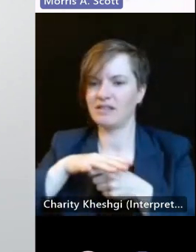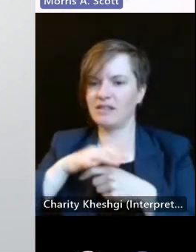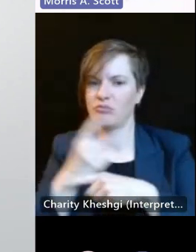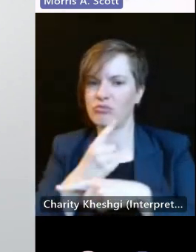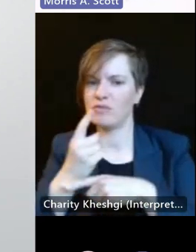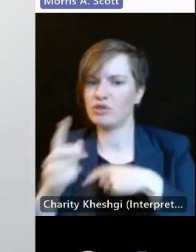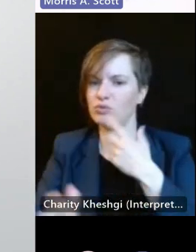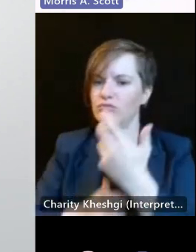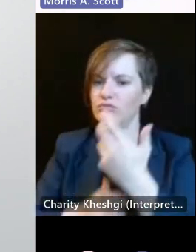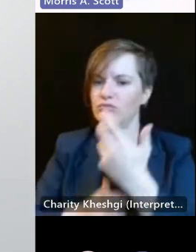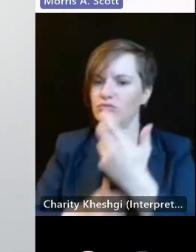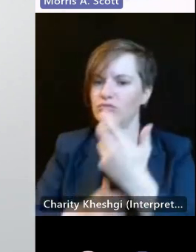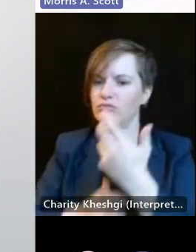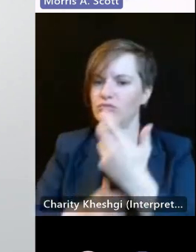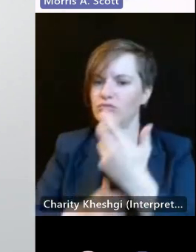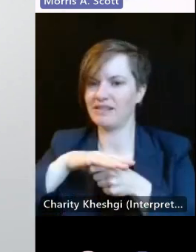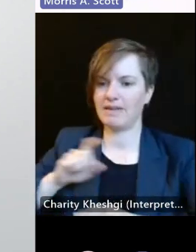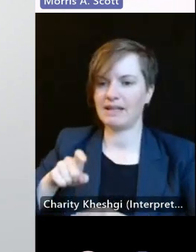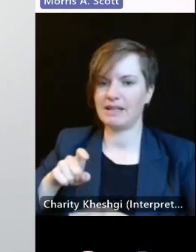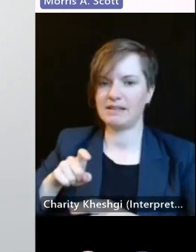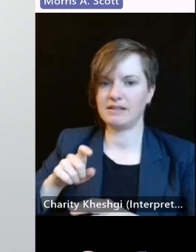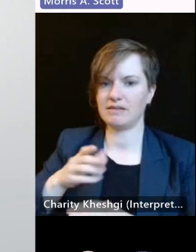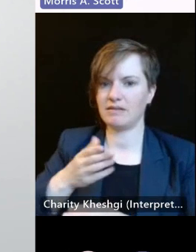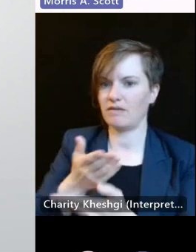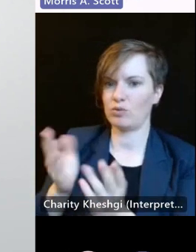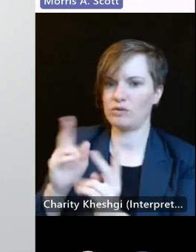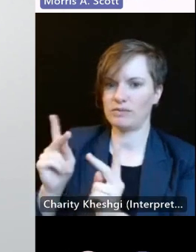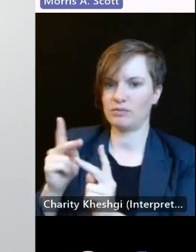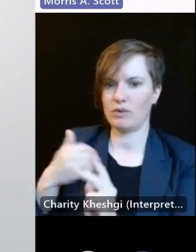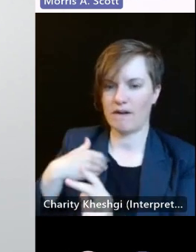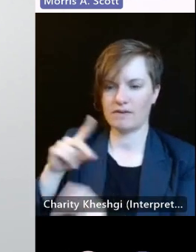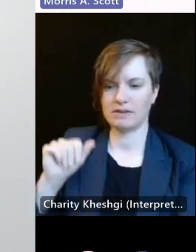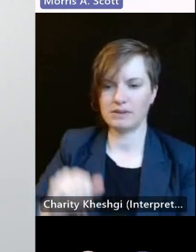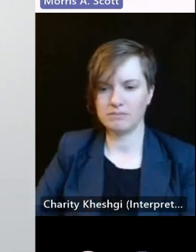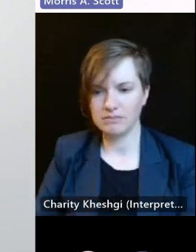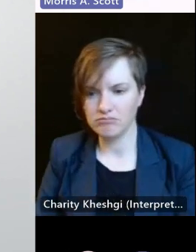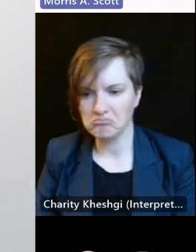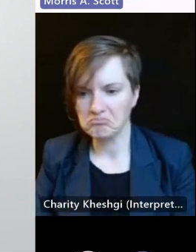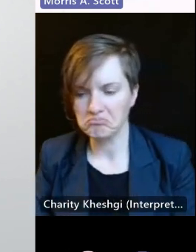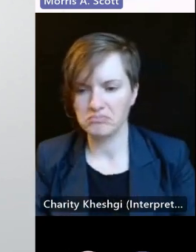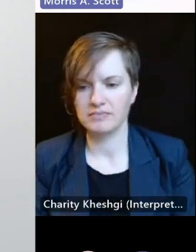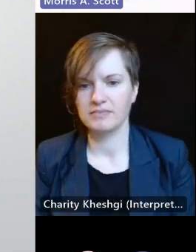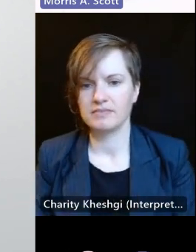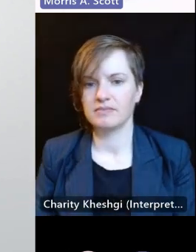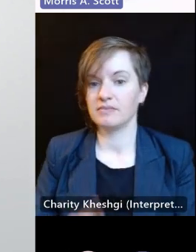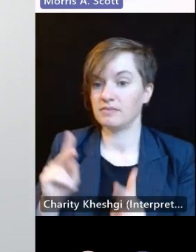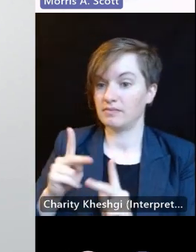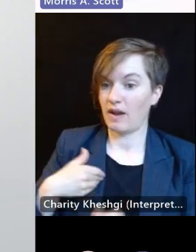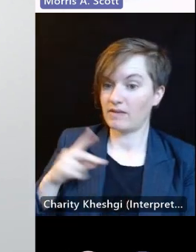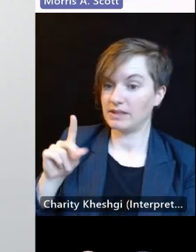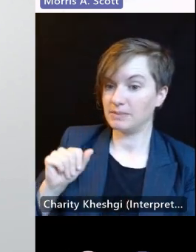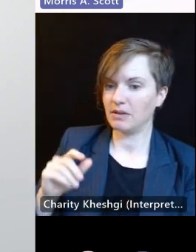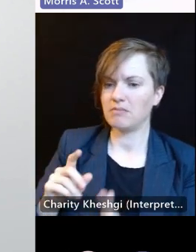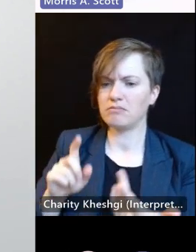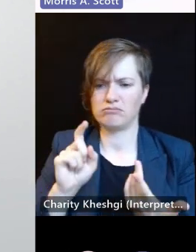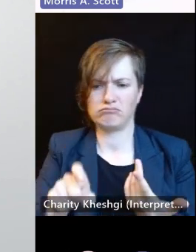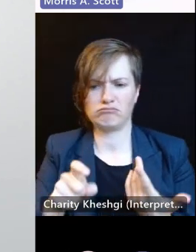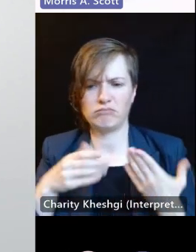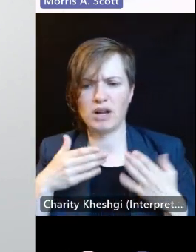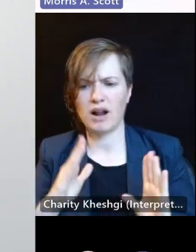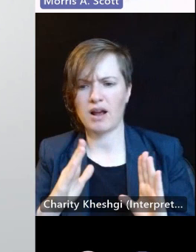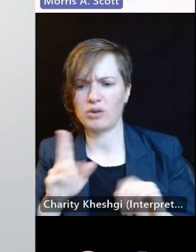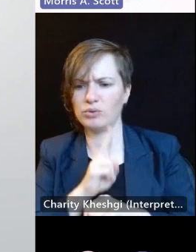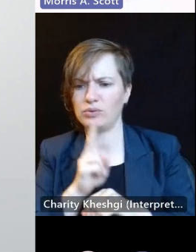disabilities. People with disabilities should generally be allowed to use mass care shelters so they